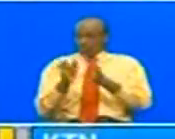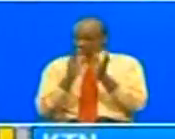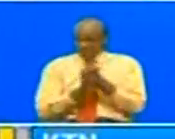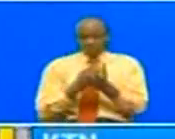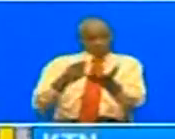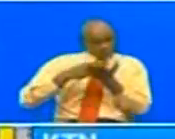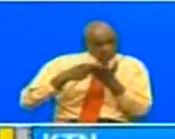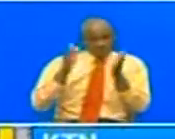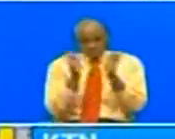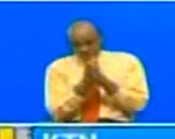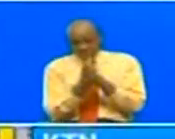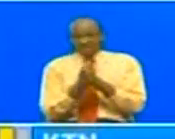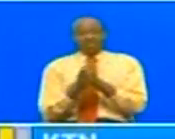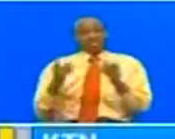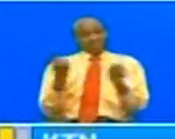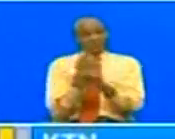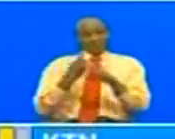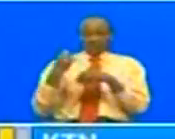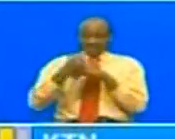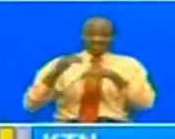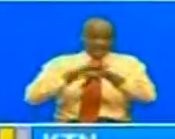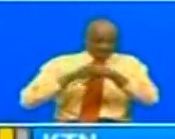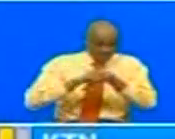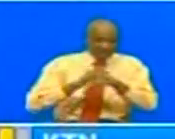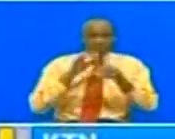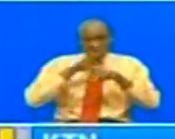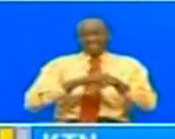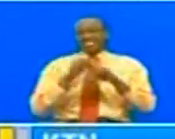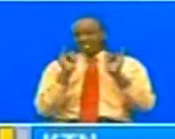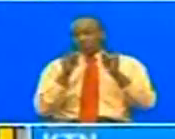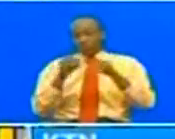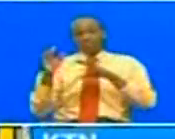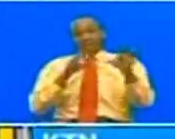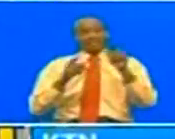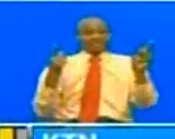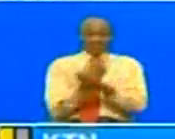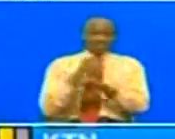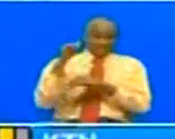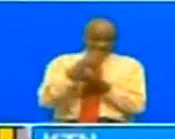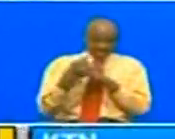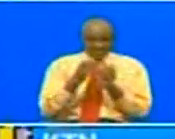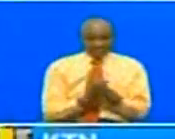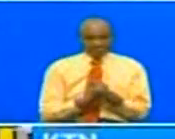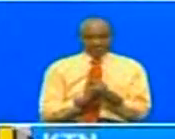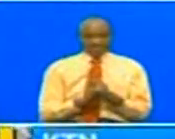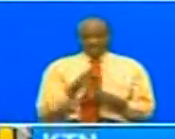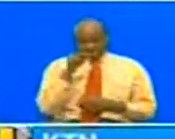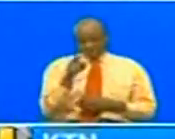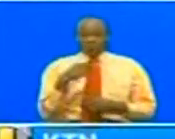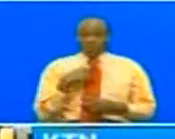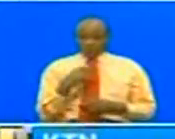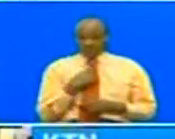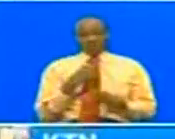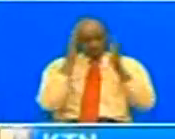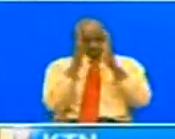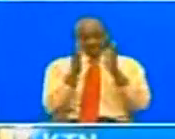negotiate not only with its continental peers, but seek new markets overseas. It's a further manifestation of Your Excellency's